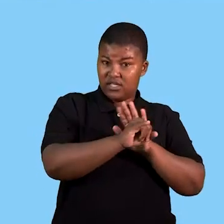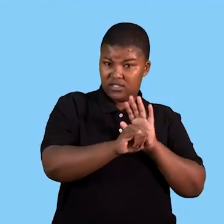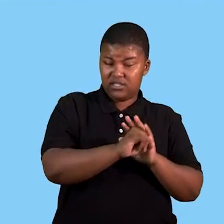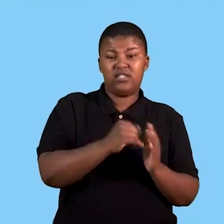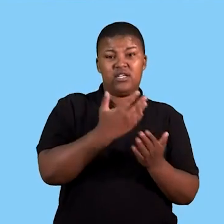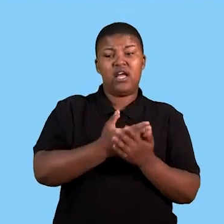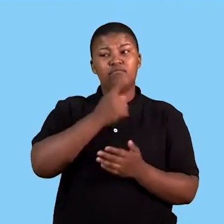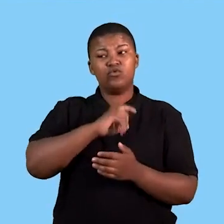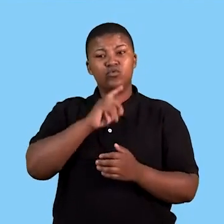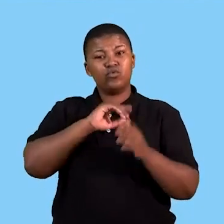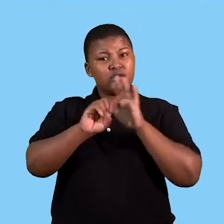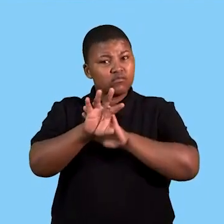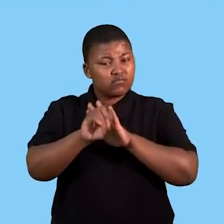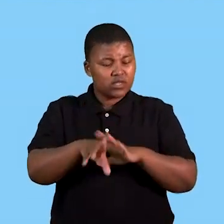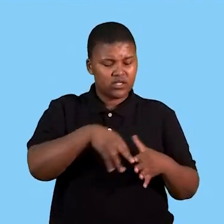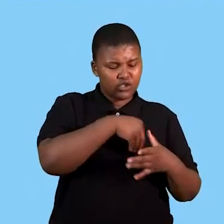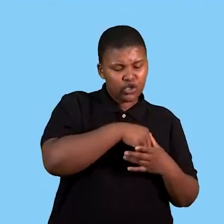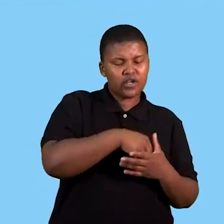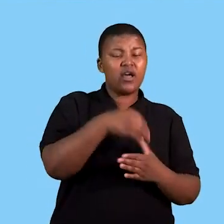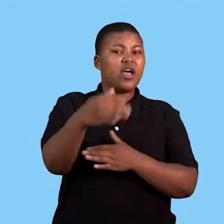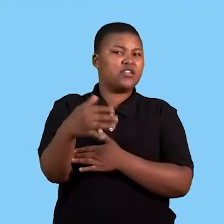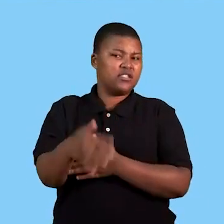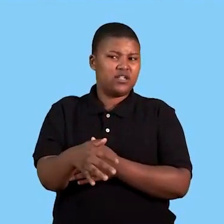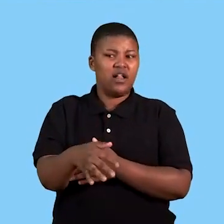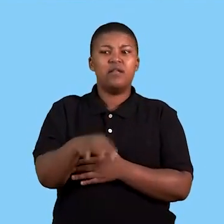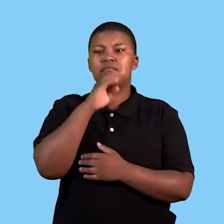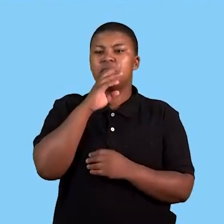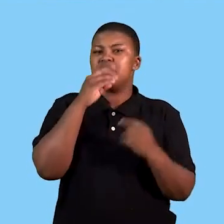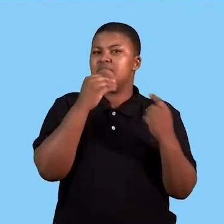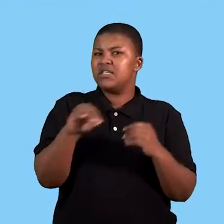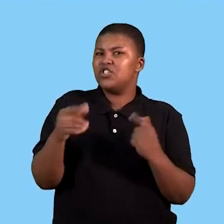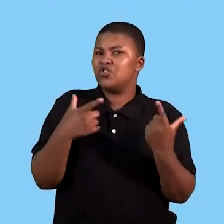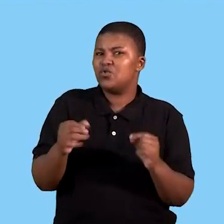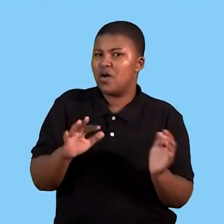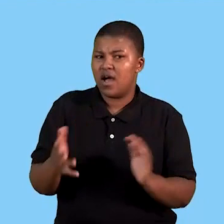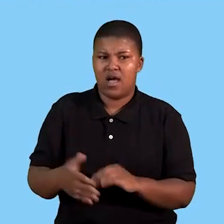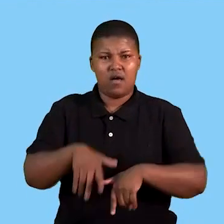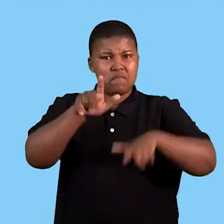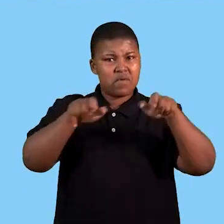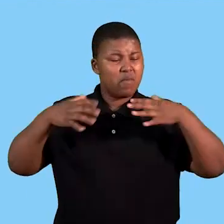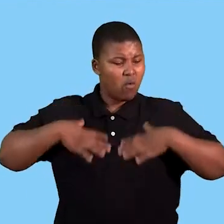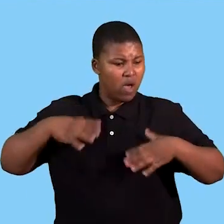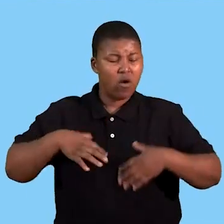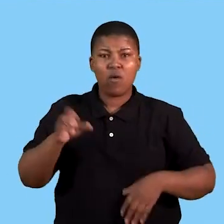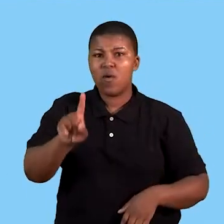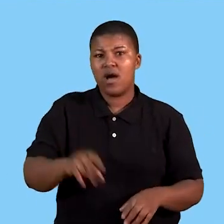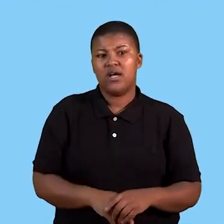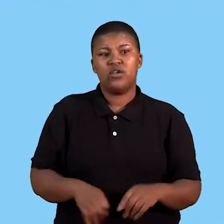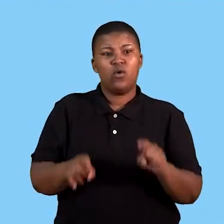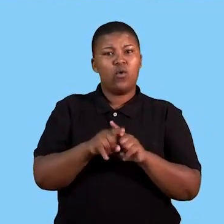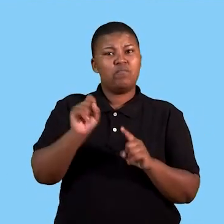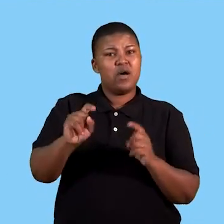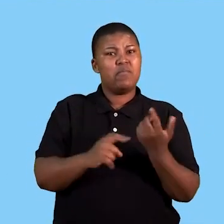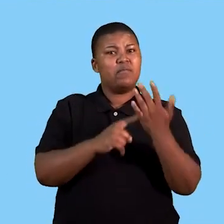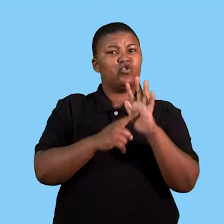will then also be used in the marketing, internal and external, how the business look, what the people wear. And this